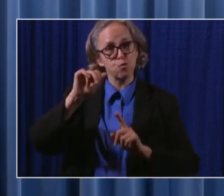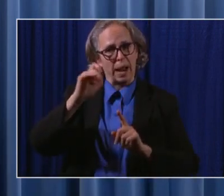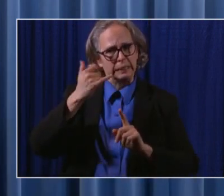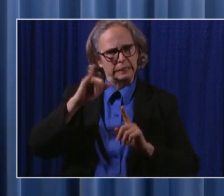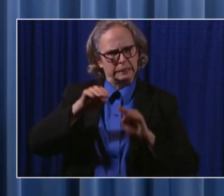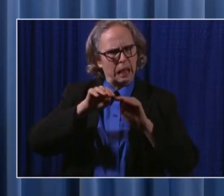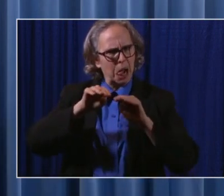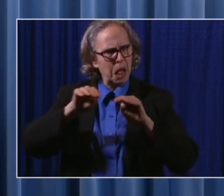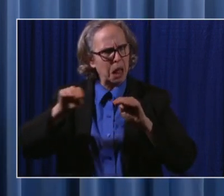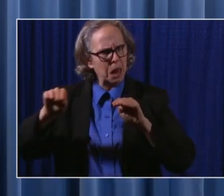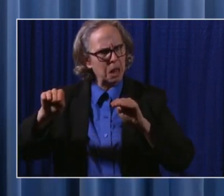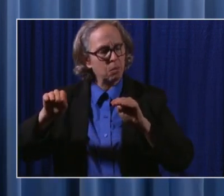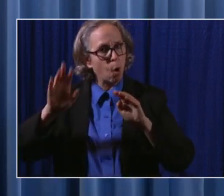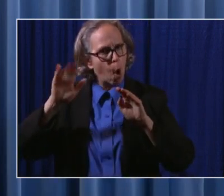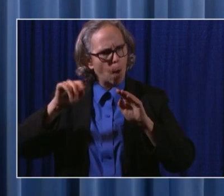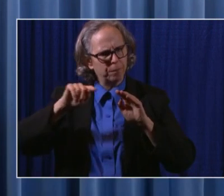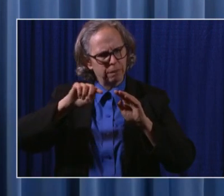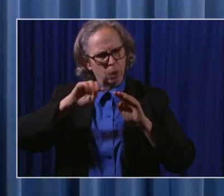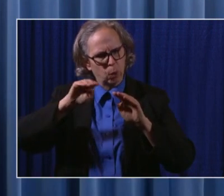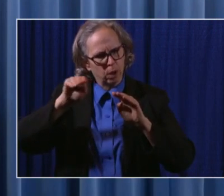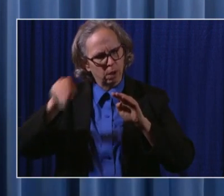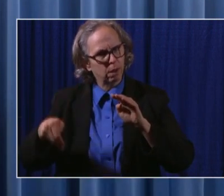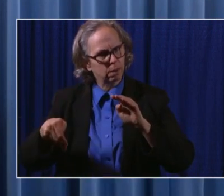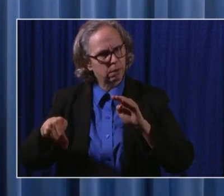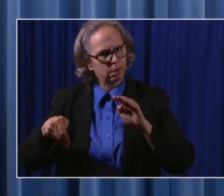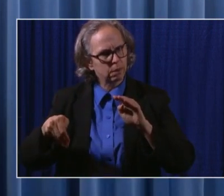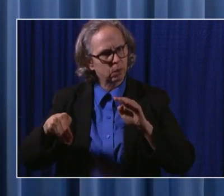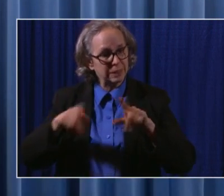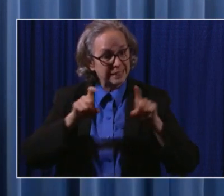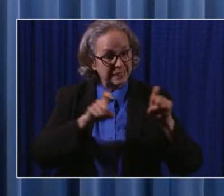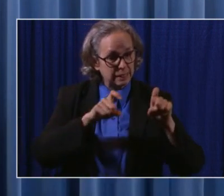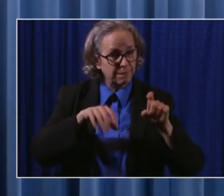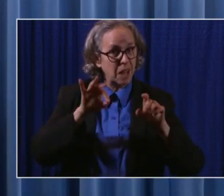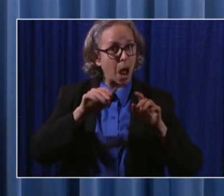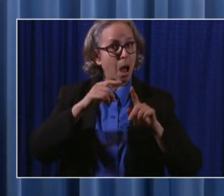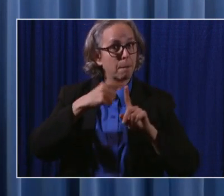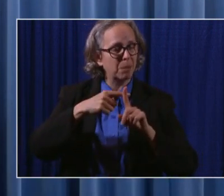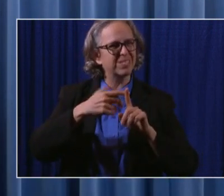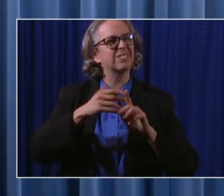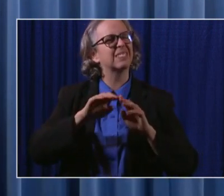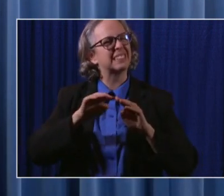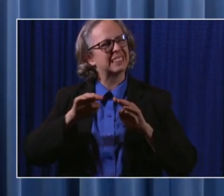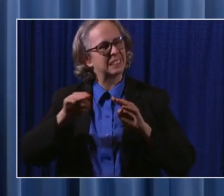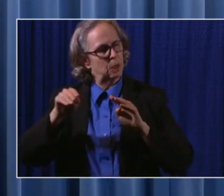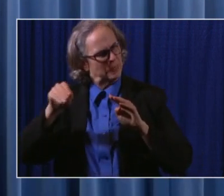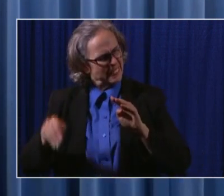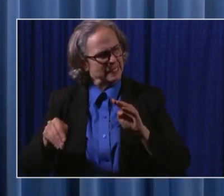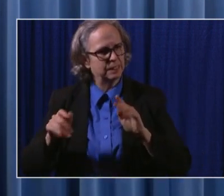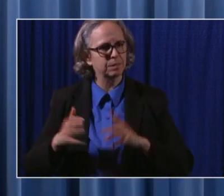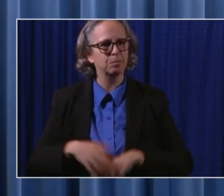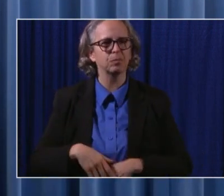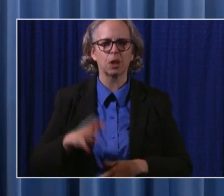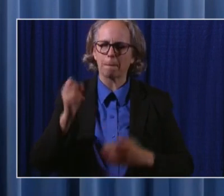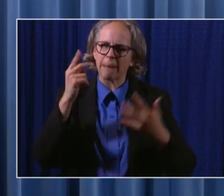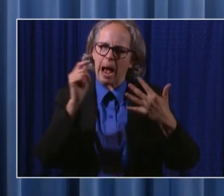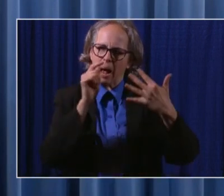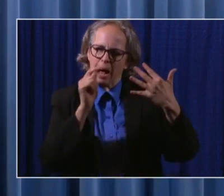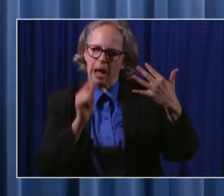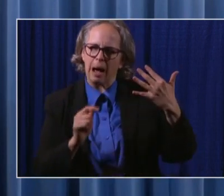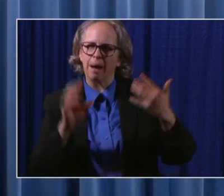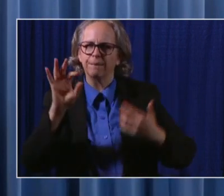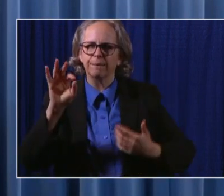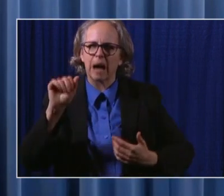hope it starts going down. So a lot of mixed things as we look at this. So we have schools,